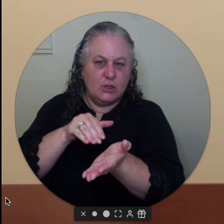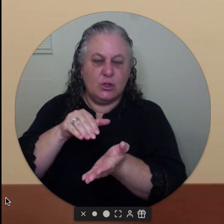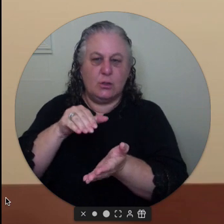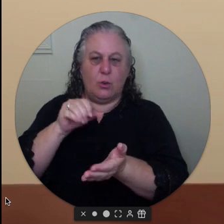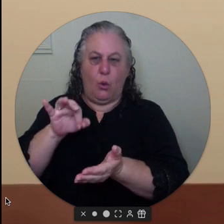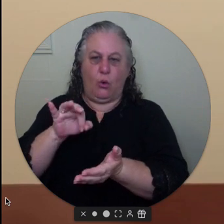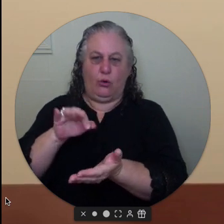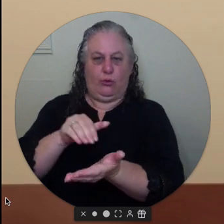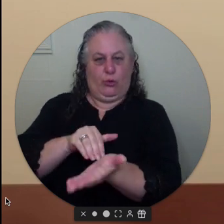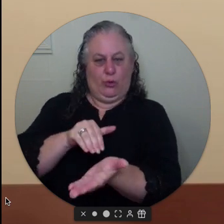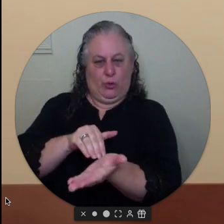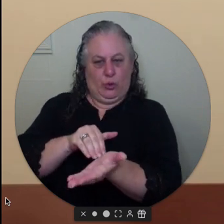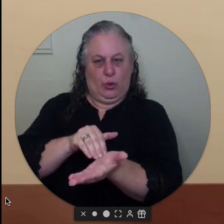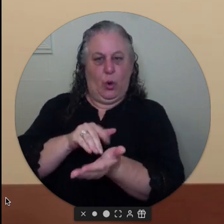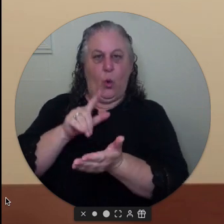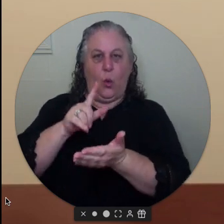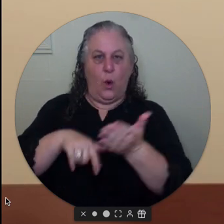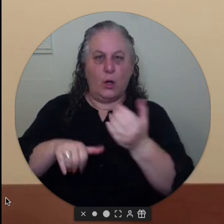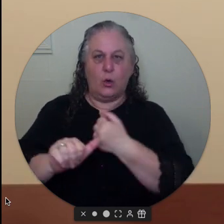might be